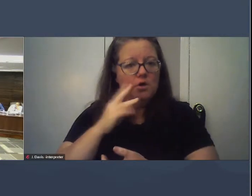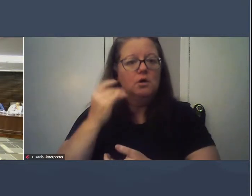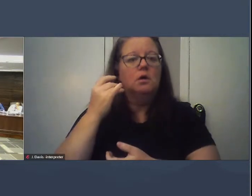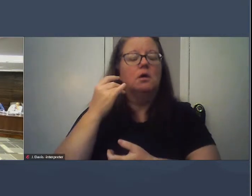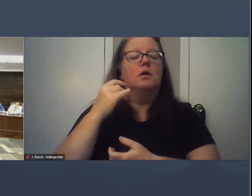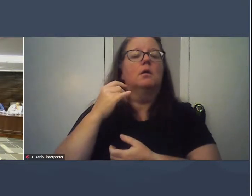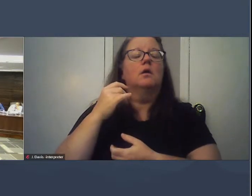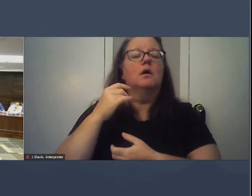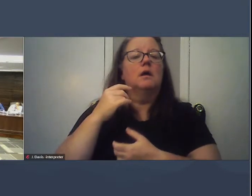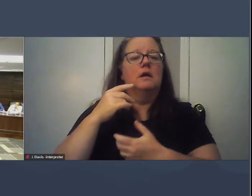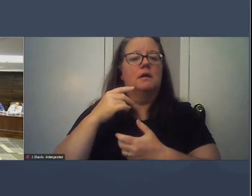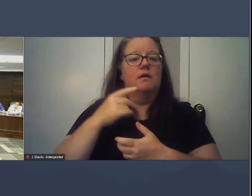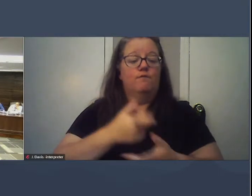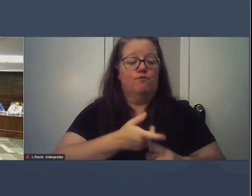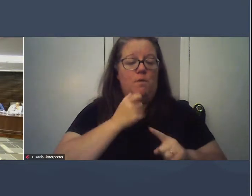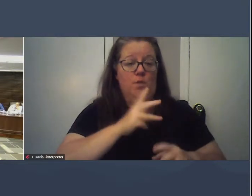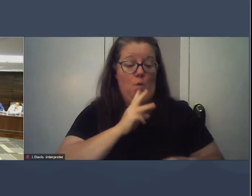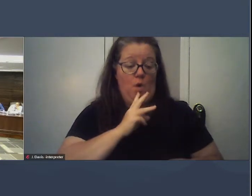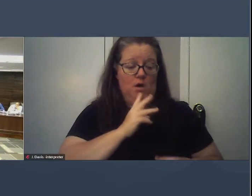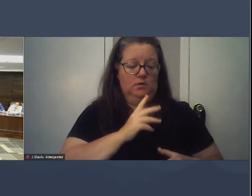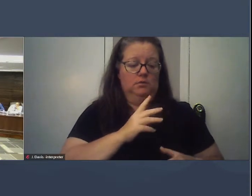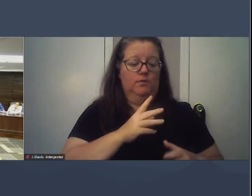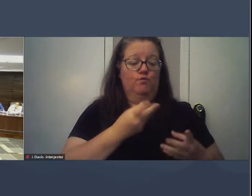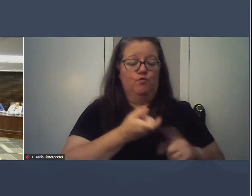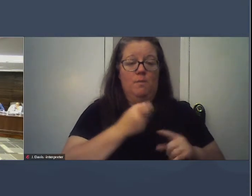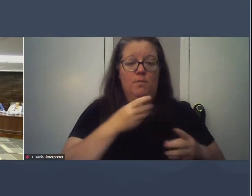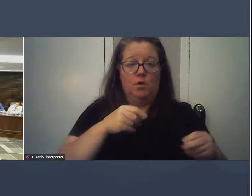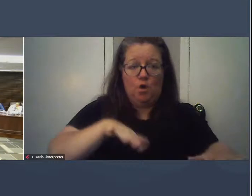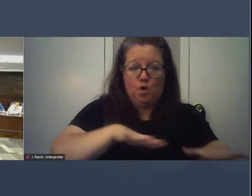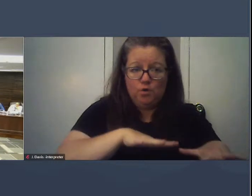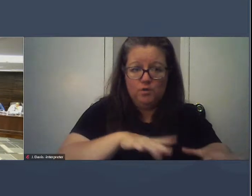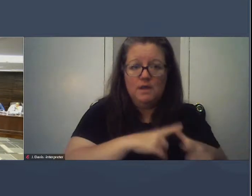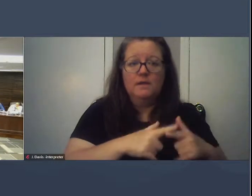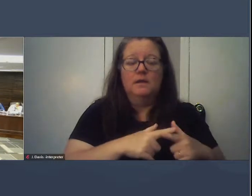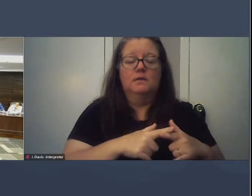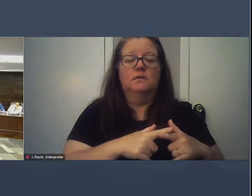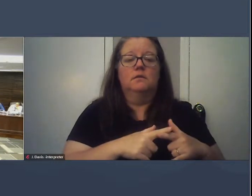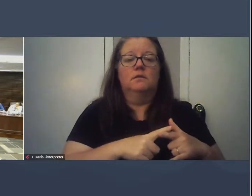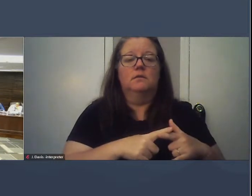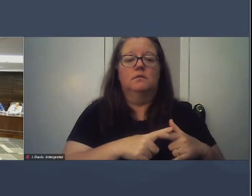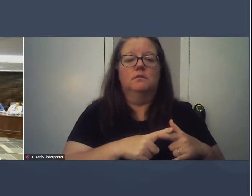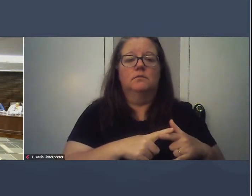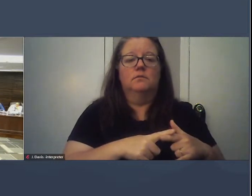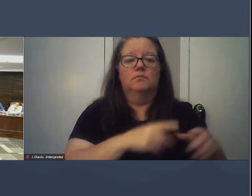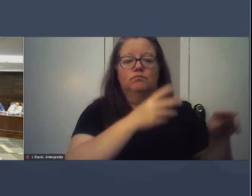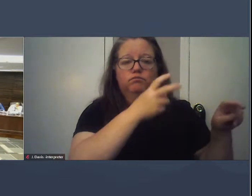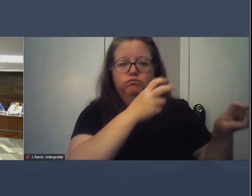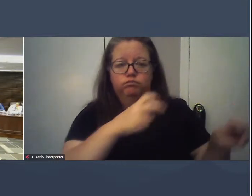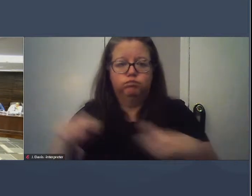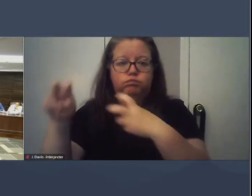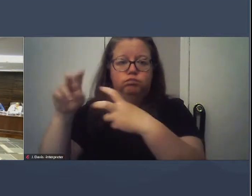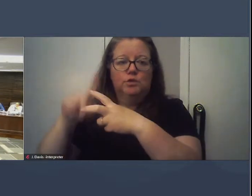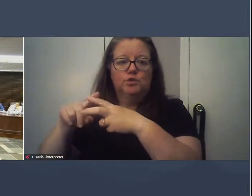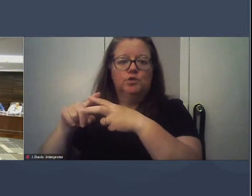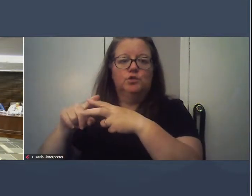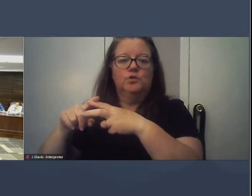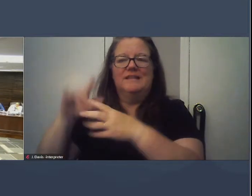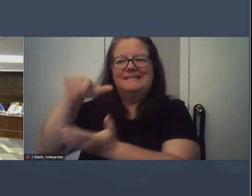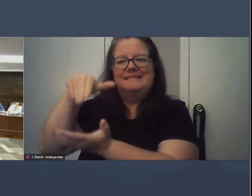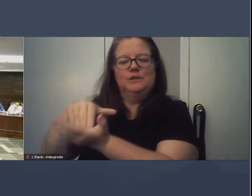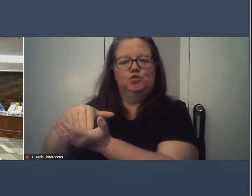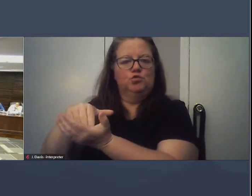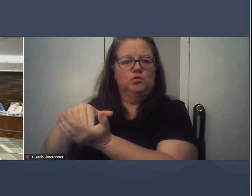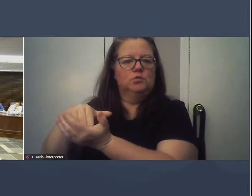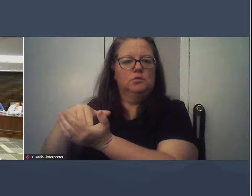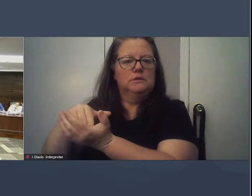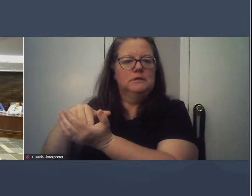earth, be back to meeting standards, and then we ultimately discharge into the sanitary sewer system is, I think, the plan on